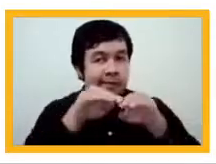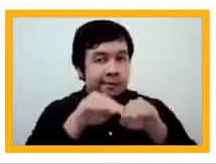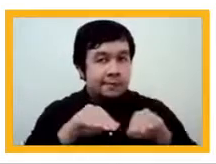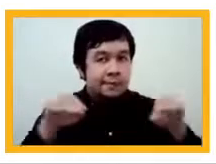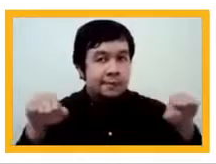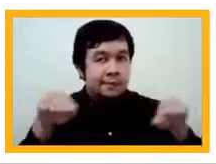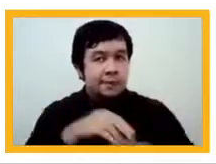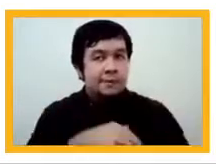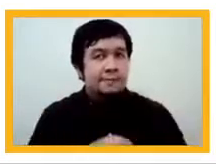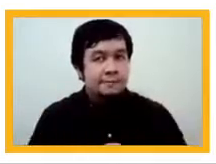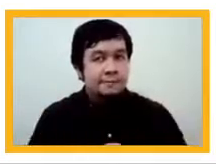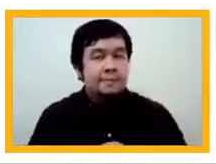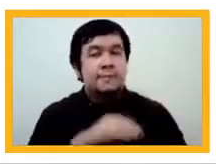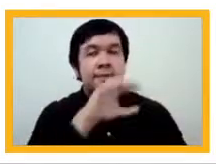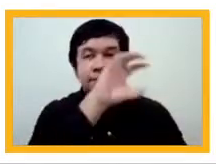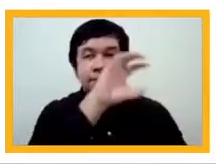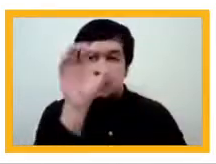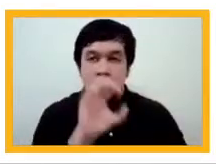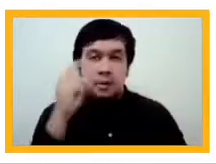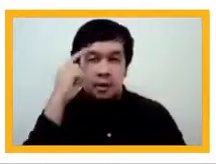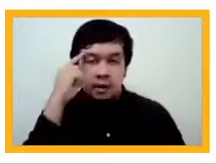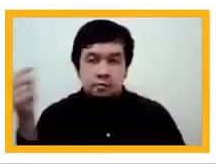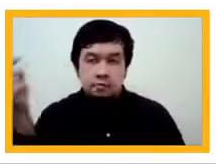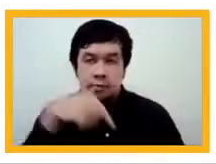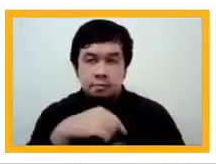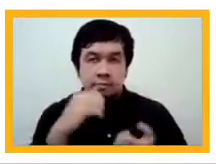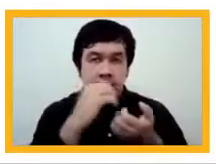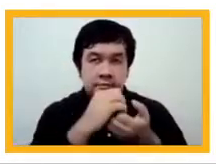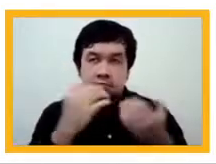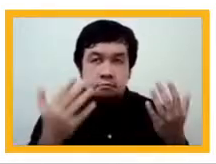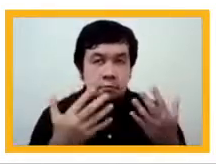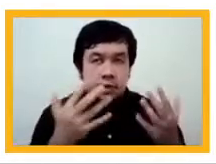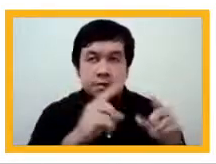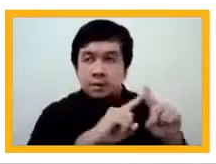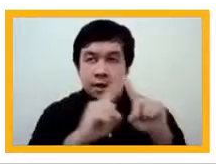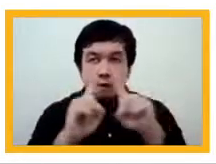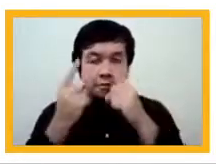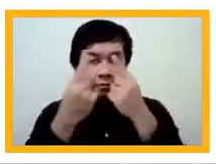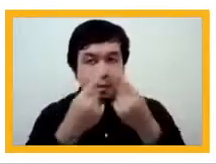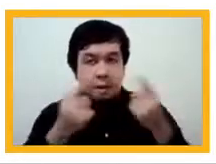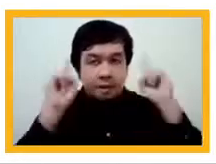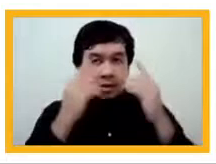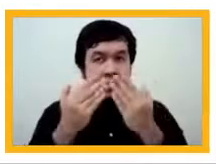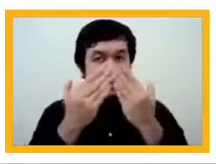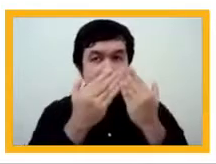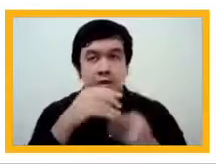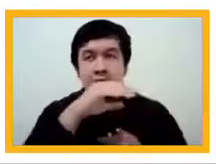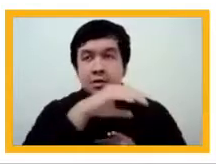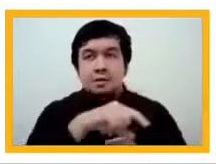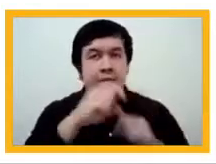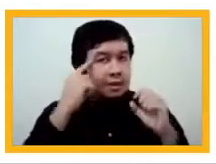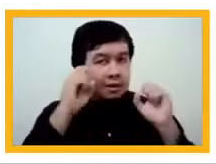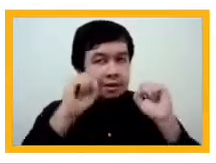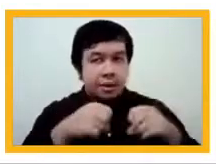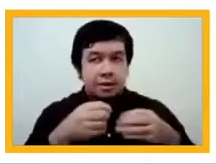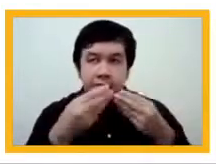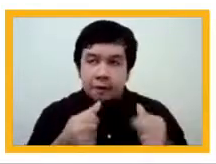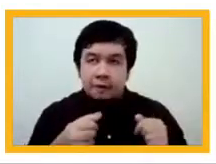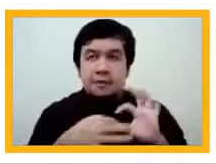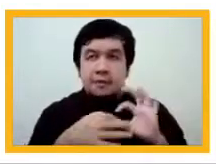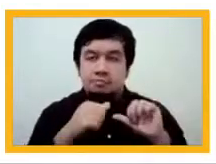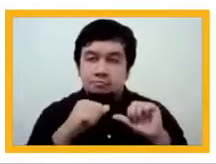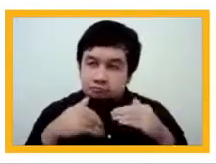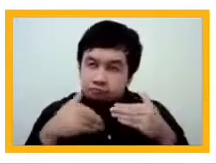University can cooperate. So that's the another issue we can continuously talk